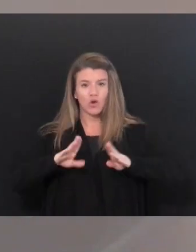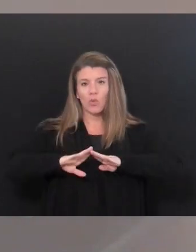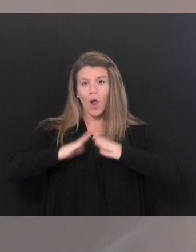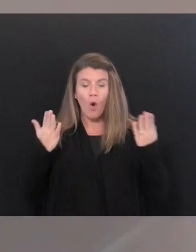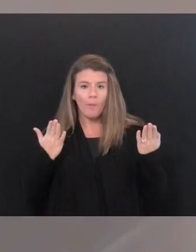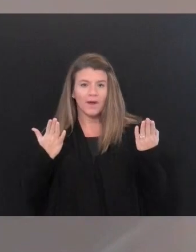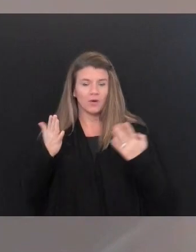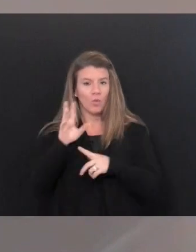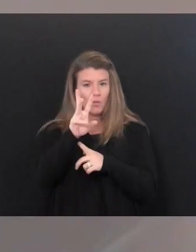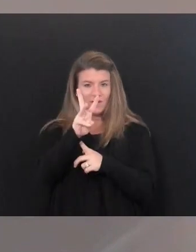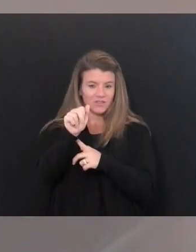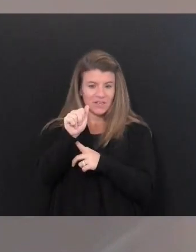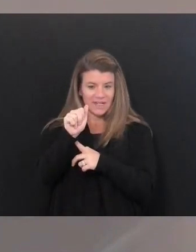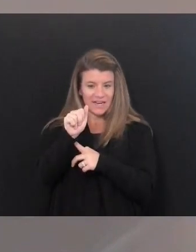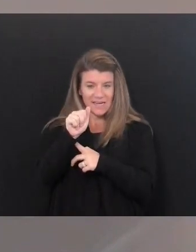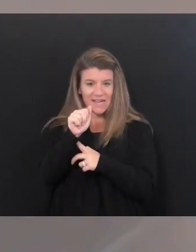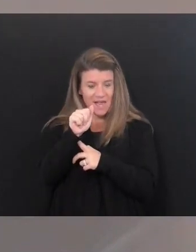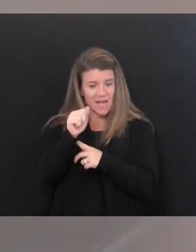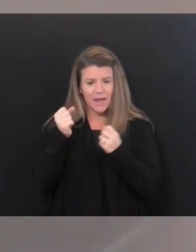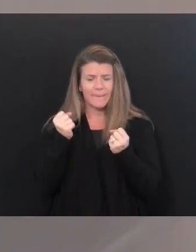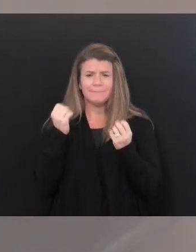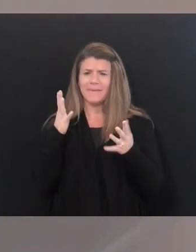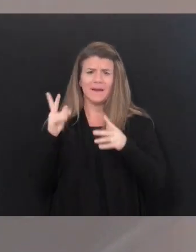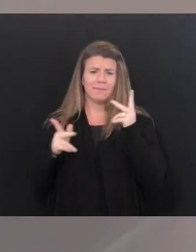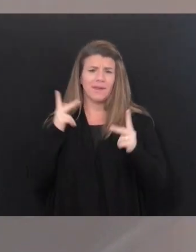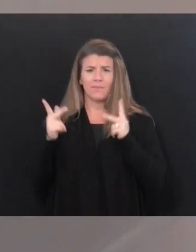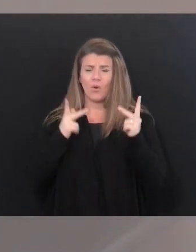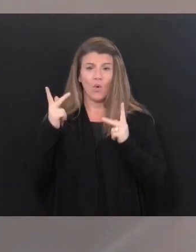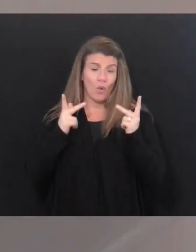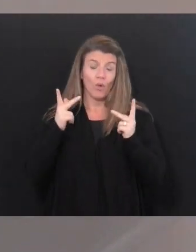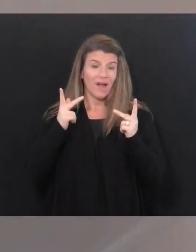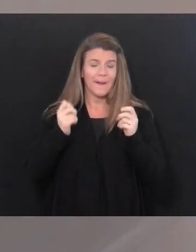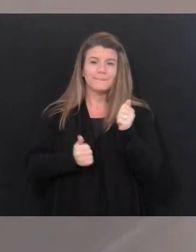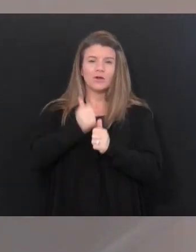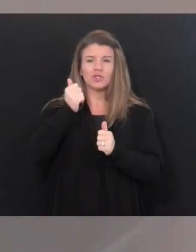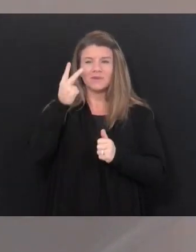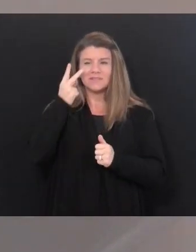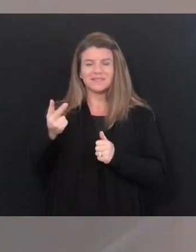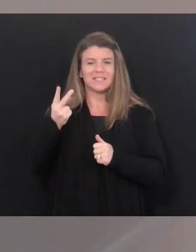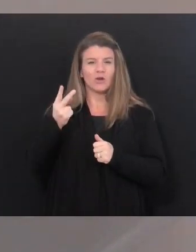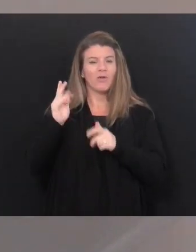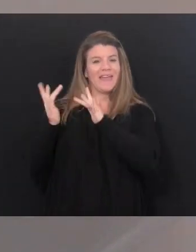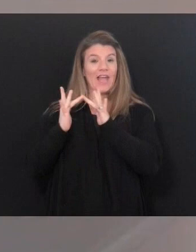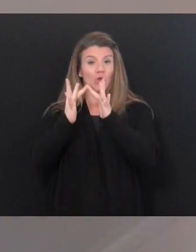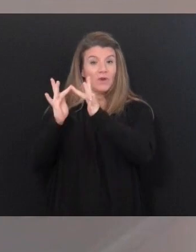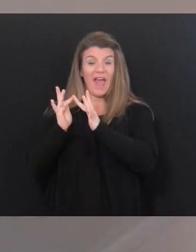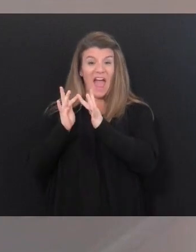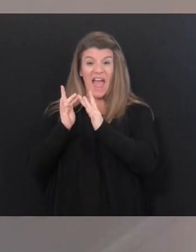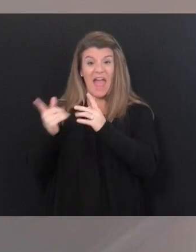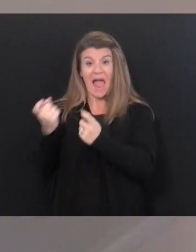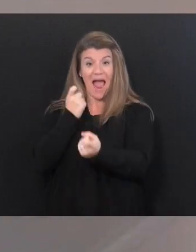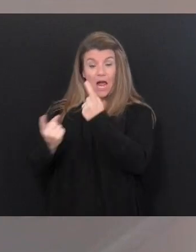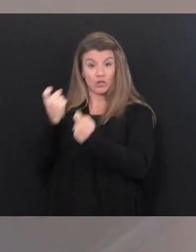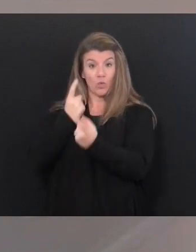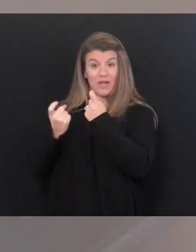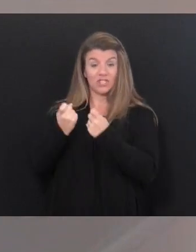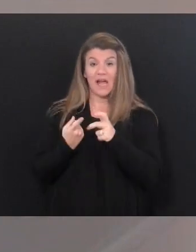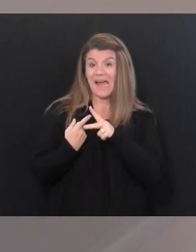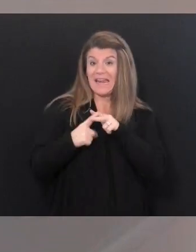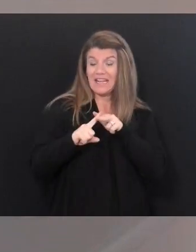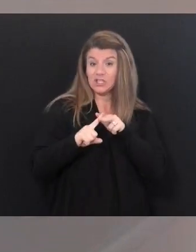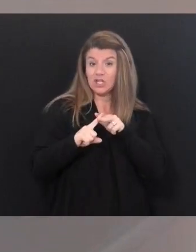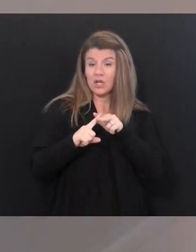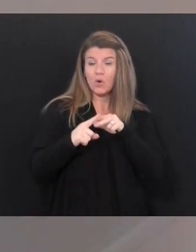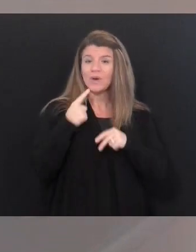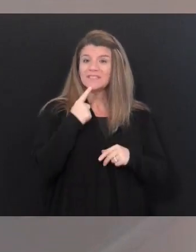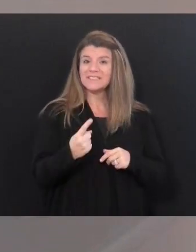West Virginia. Many people, and mostly on social media, have asked, well, initially we said that we would